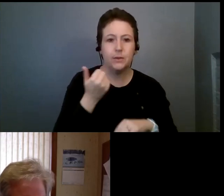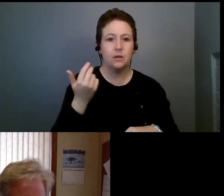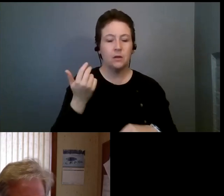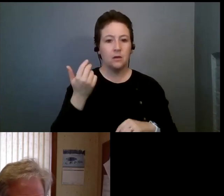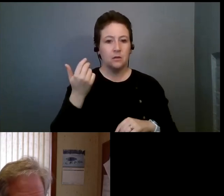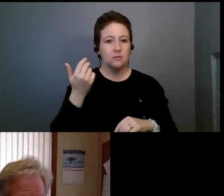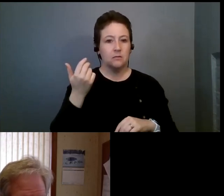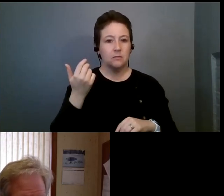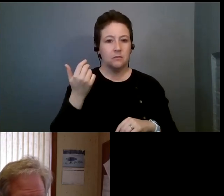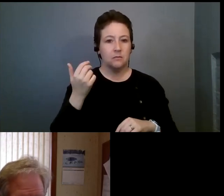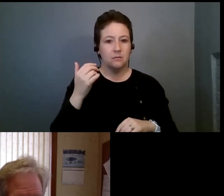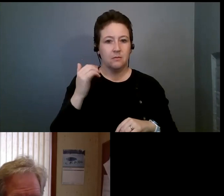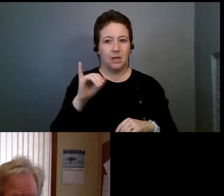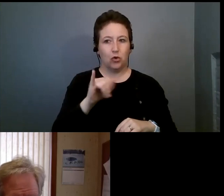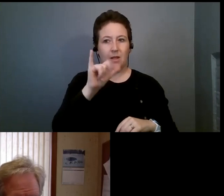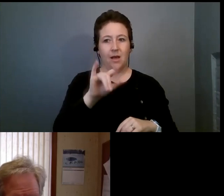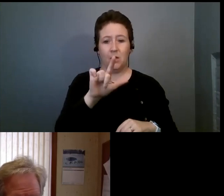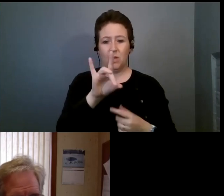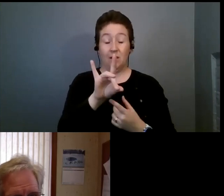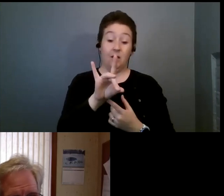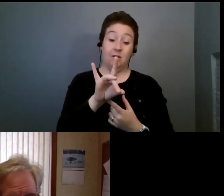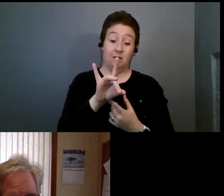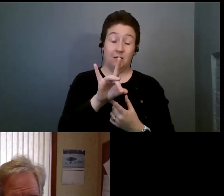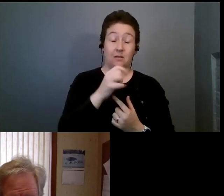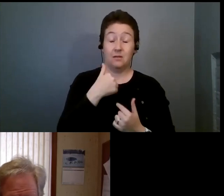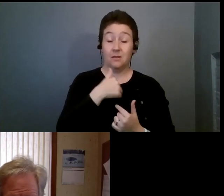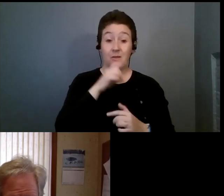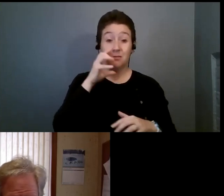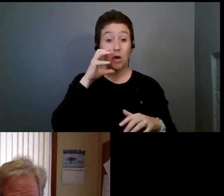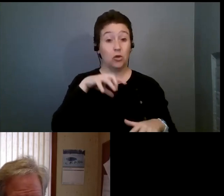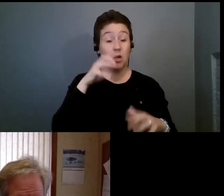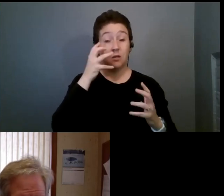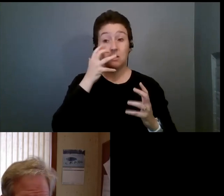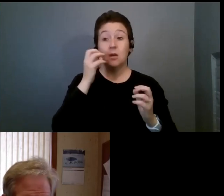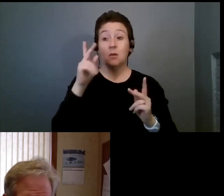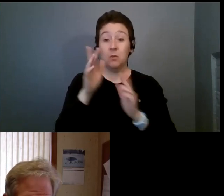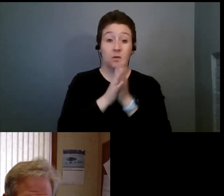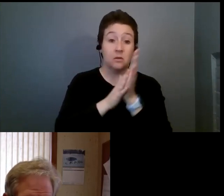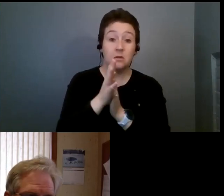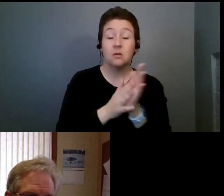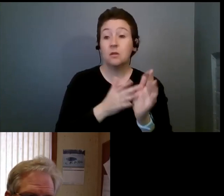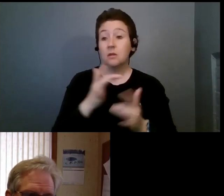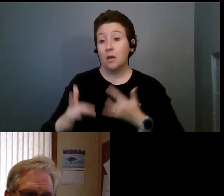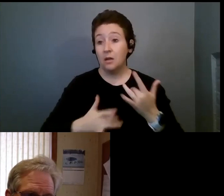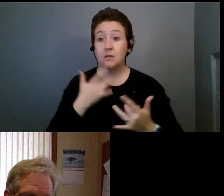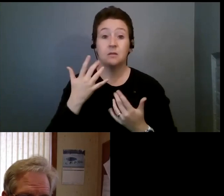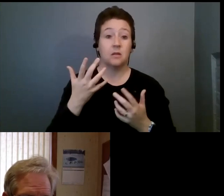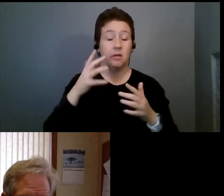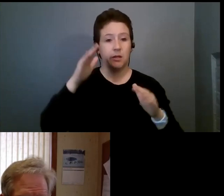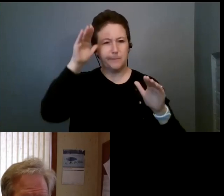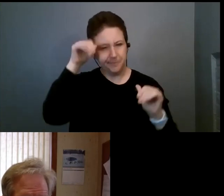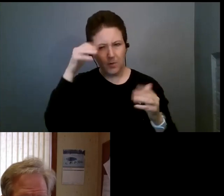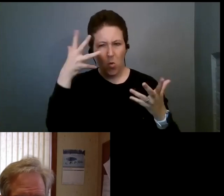it's July 28th. So we're amazed at the passion and the interest and the